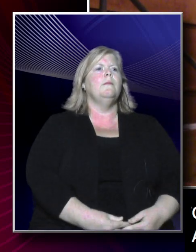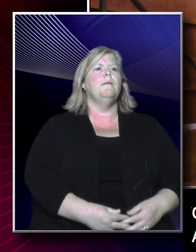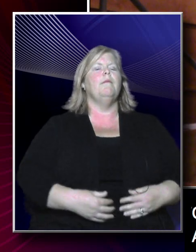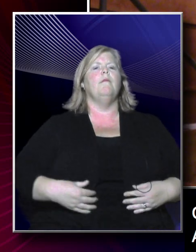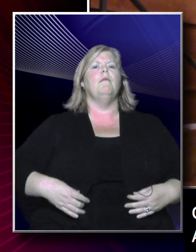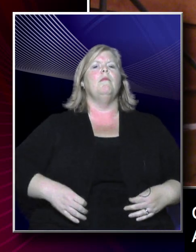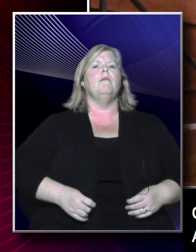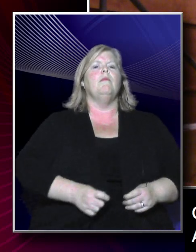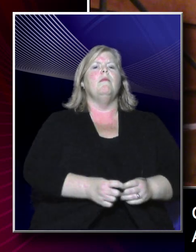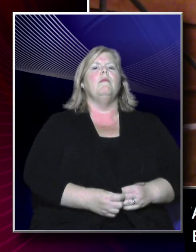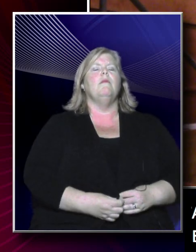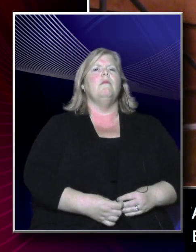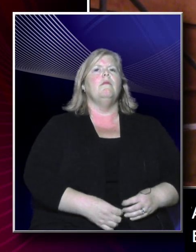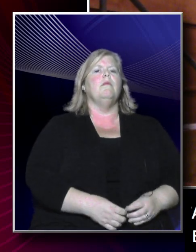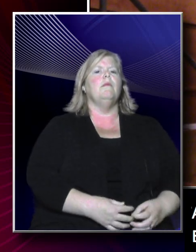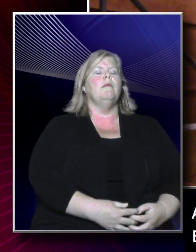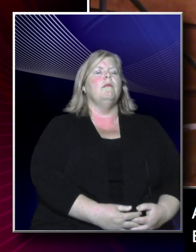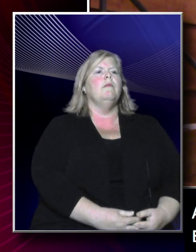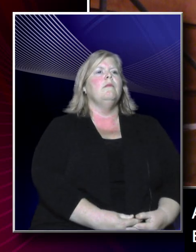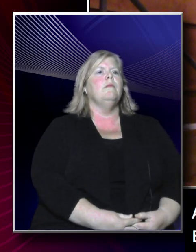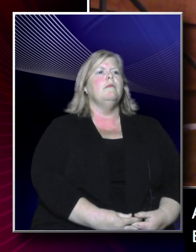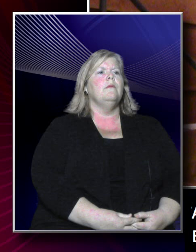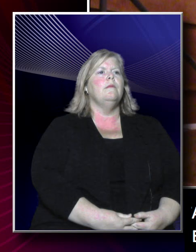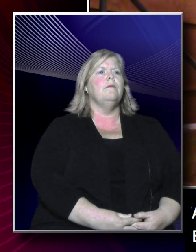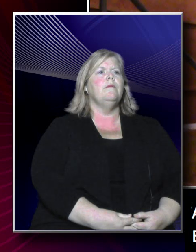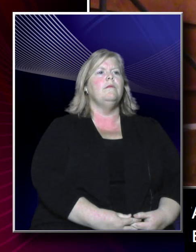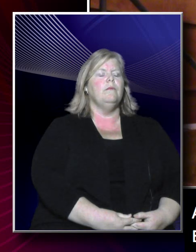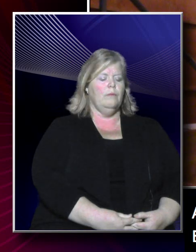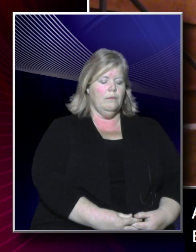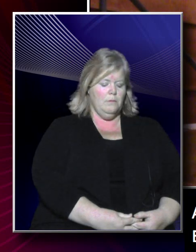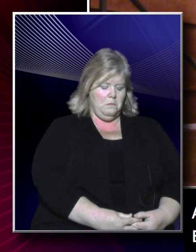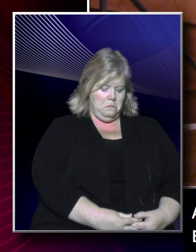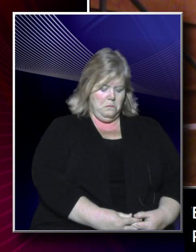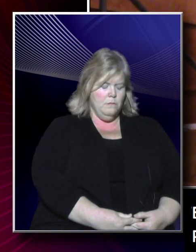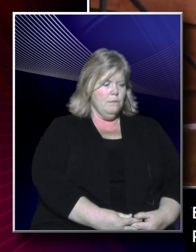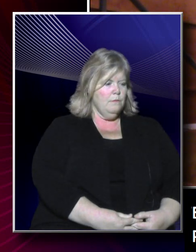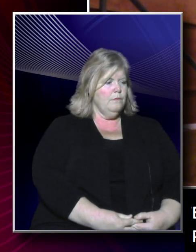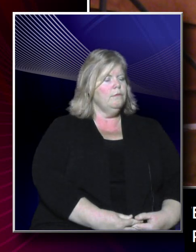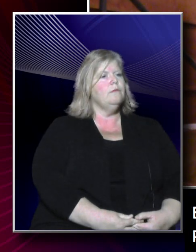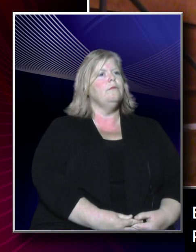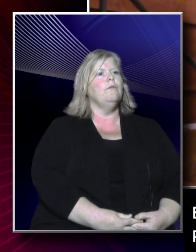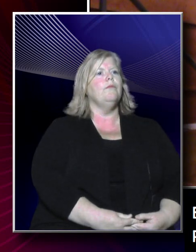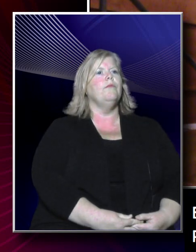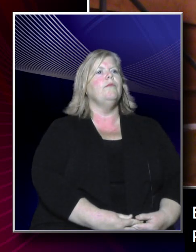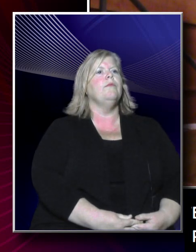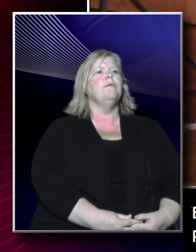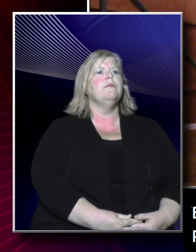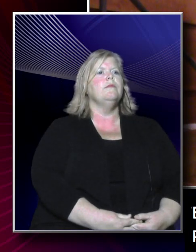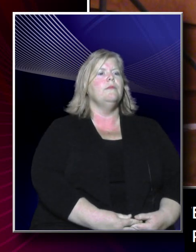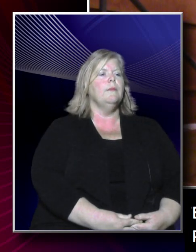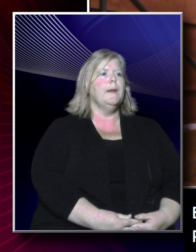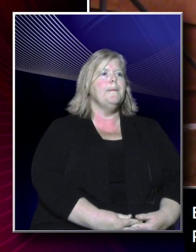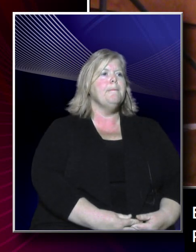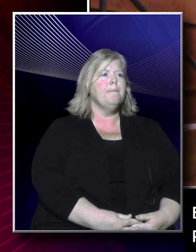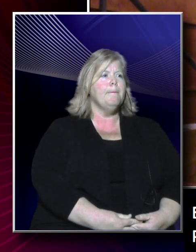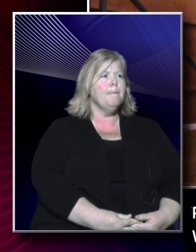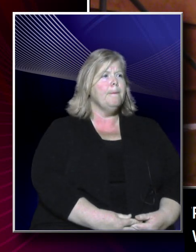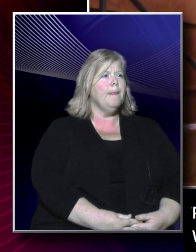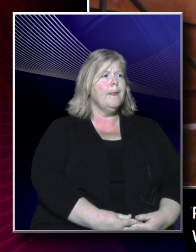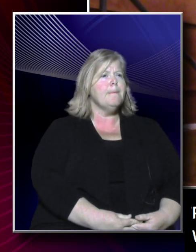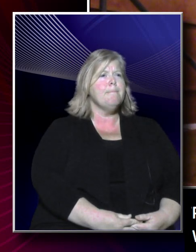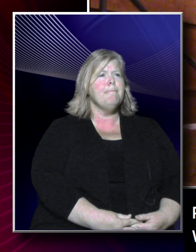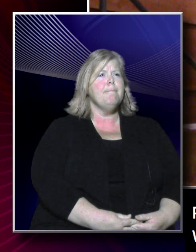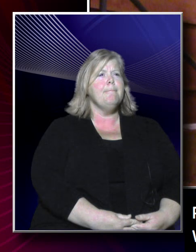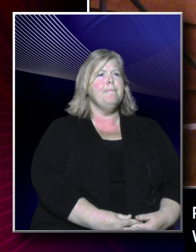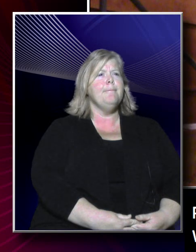and some are not. And it really depends too on parent exposure and how they were raised. And so what I would like to see here at this school